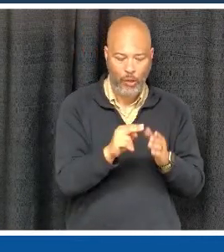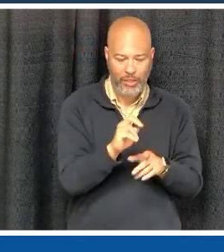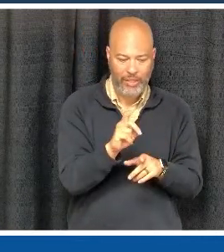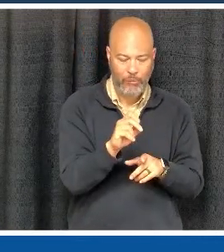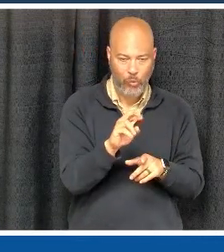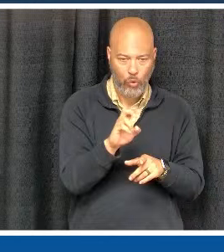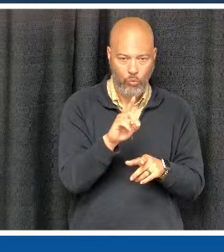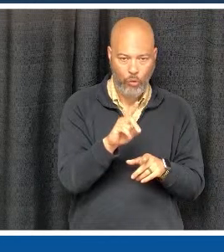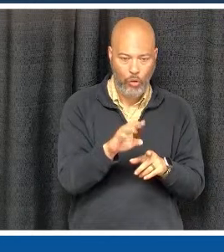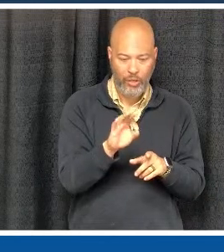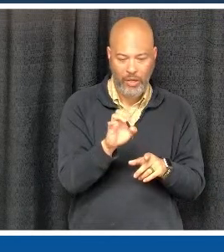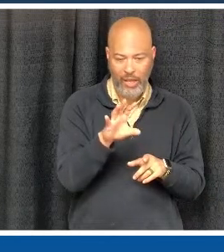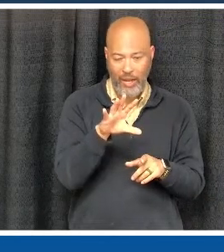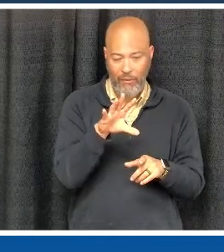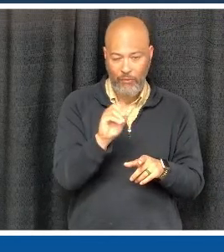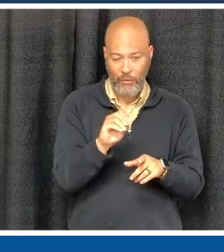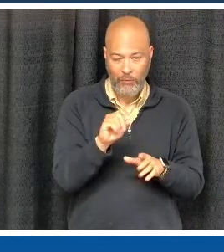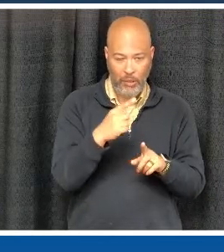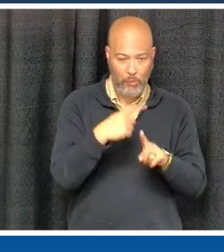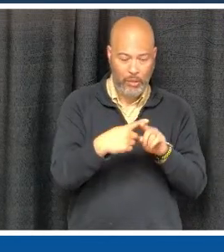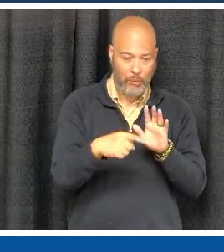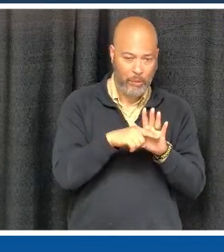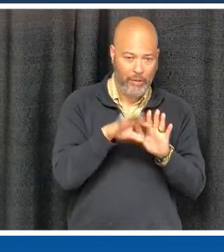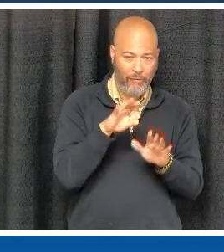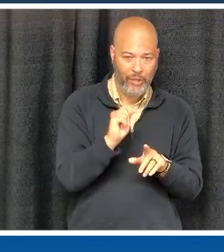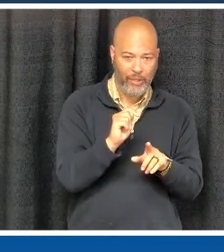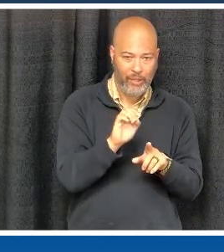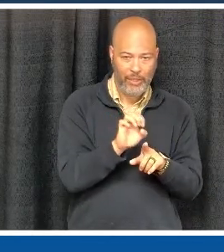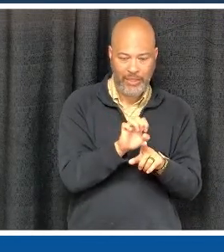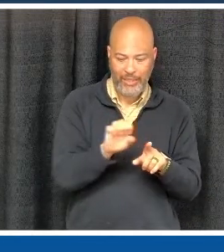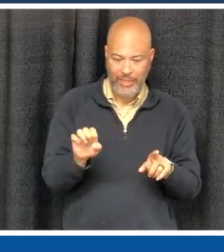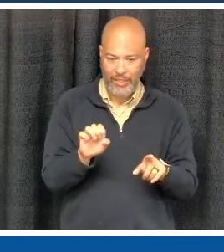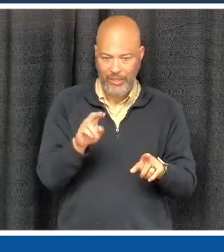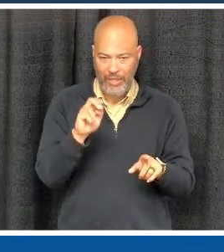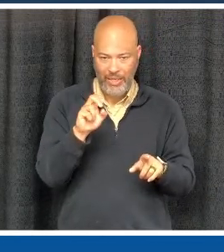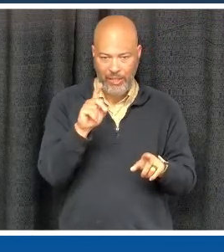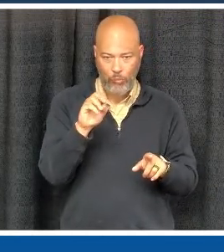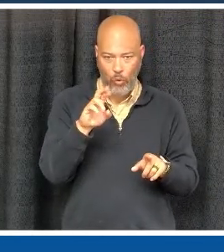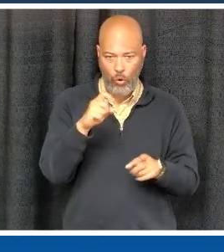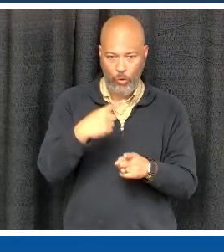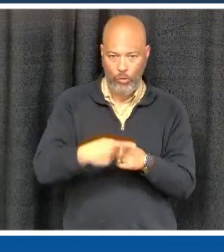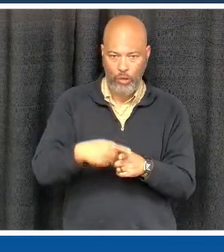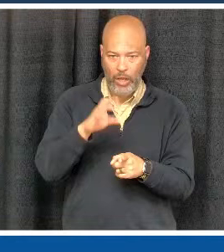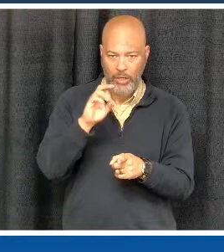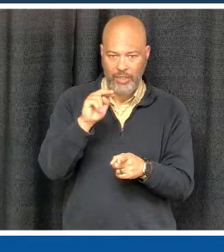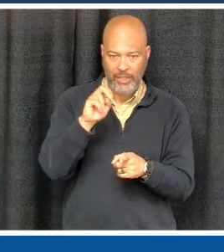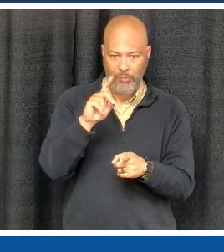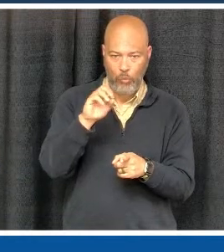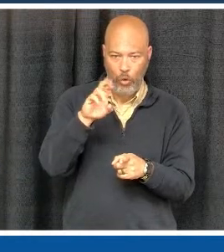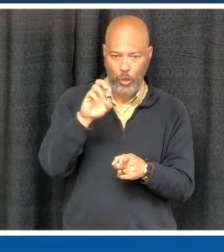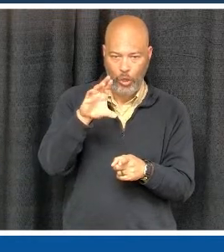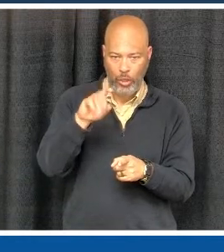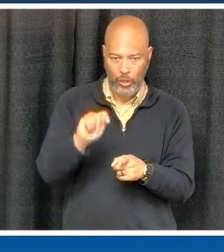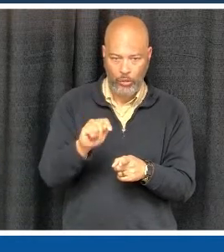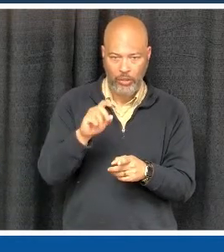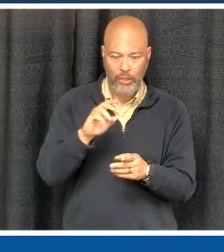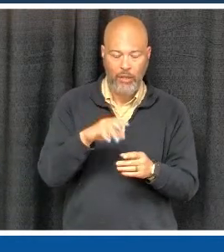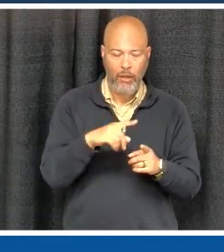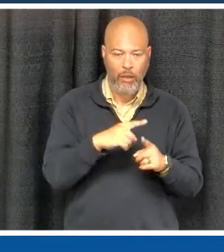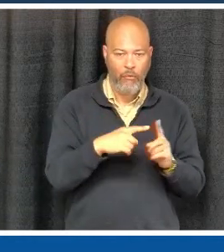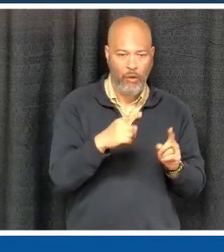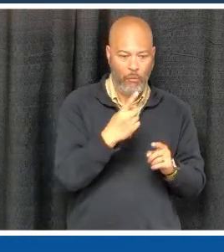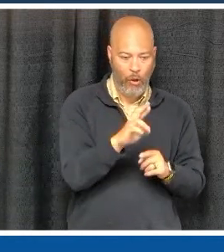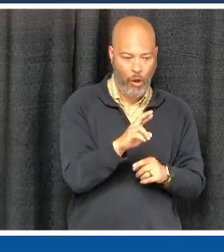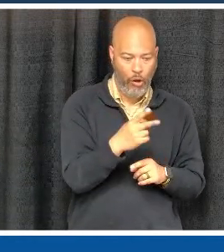Road, 955 plus or minus feet east of the Needmore Road and Needmore Court intersection from R1